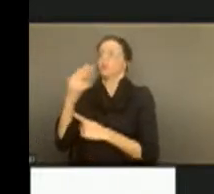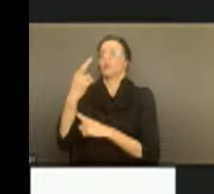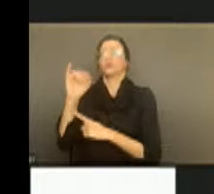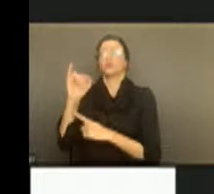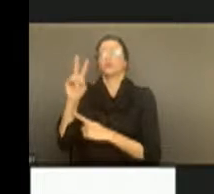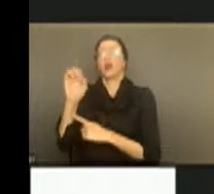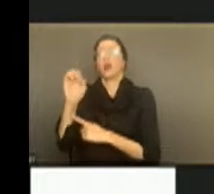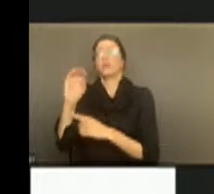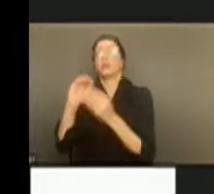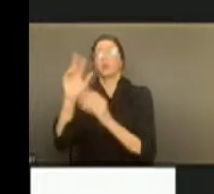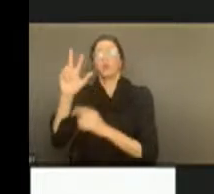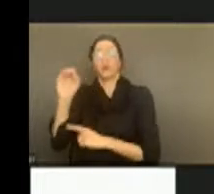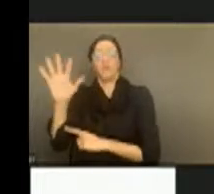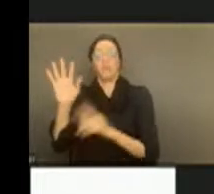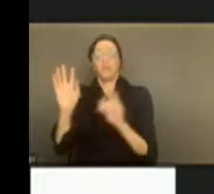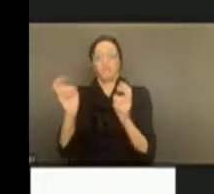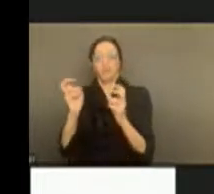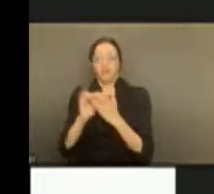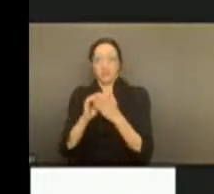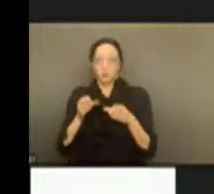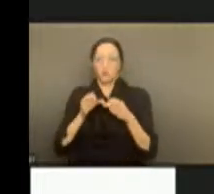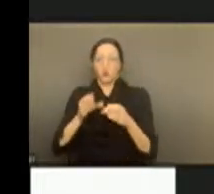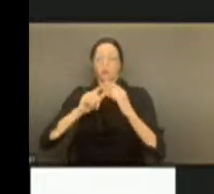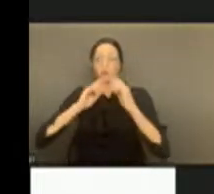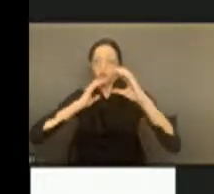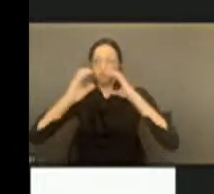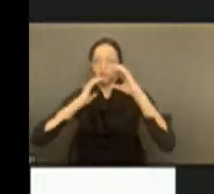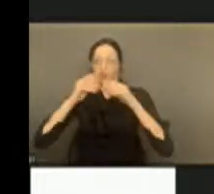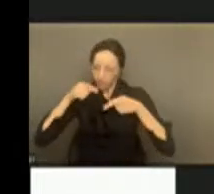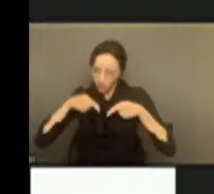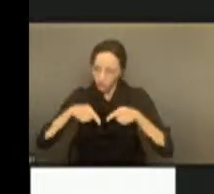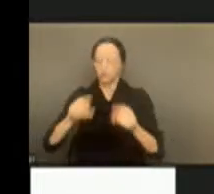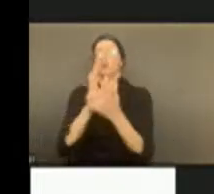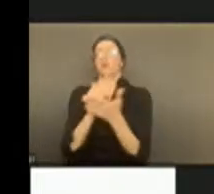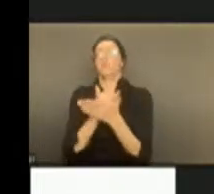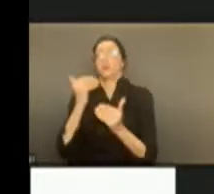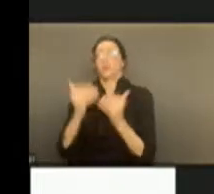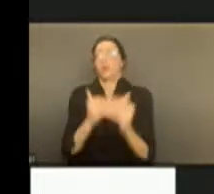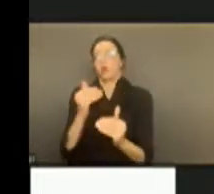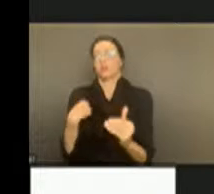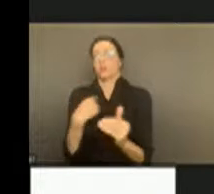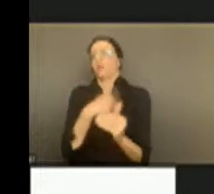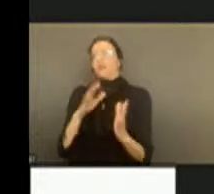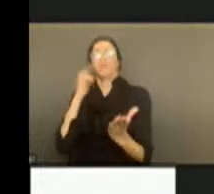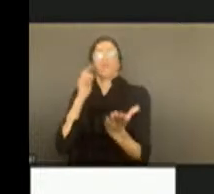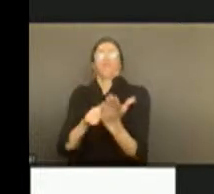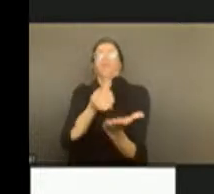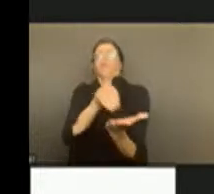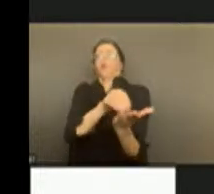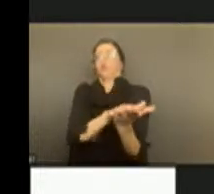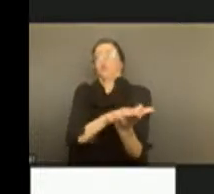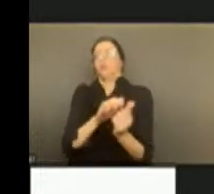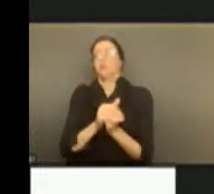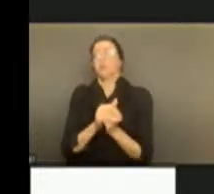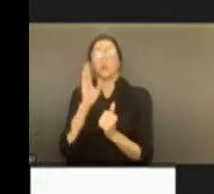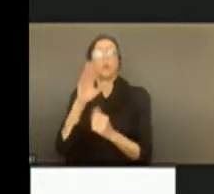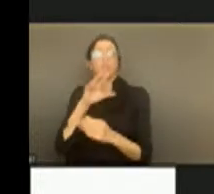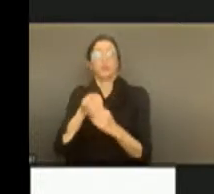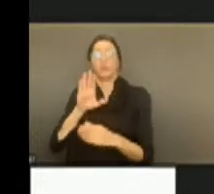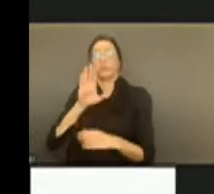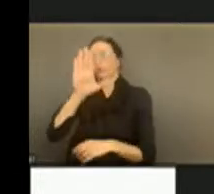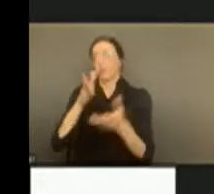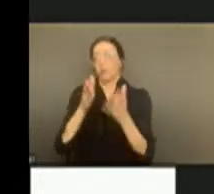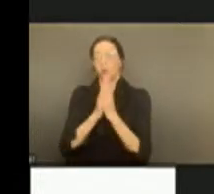been noted, and we will include your requests as well as all the others' requests for homeless programs